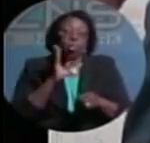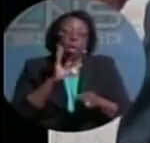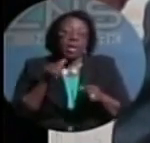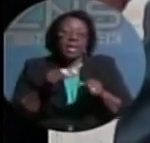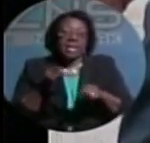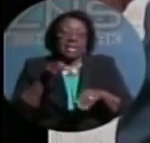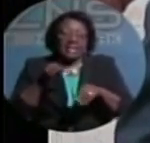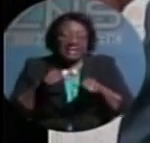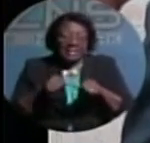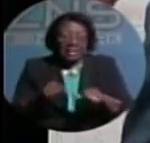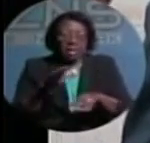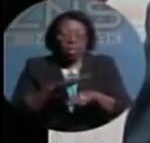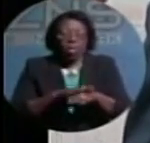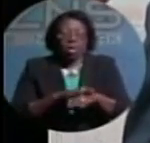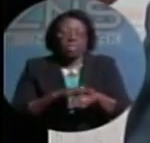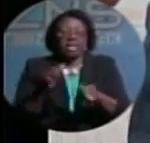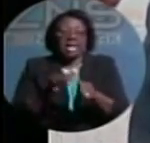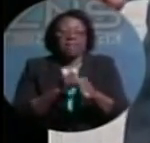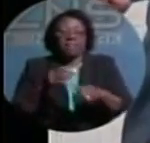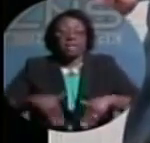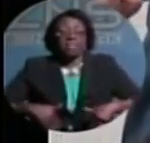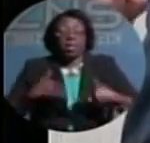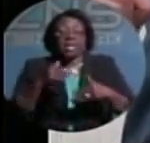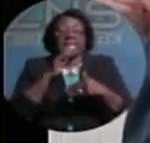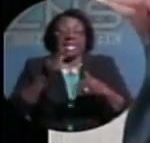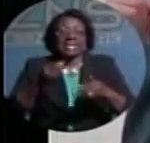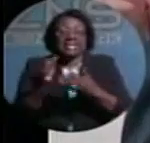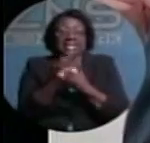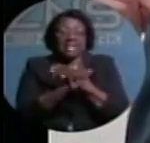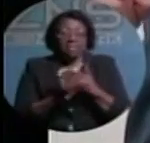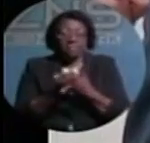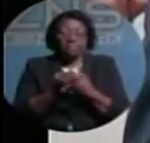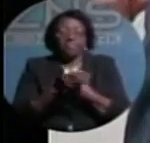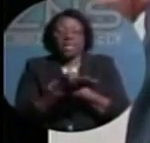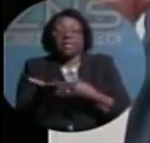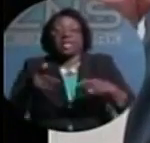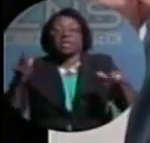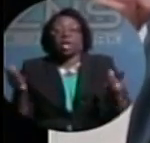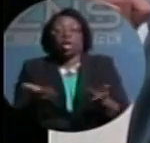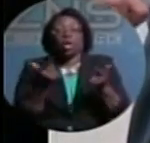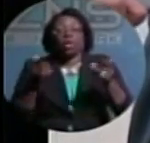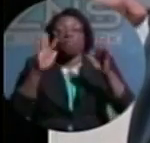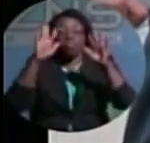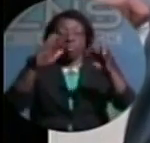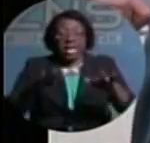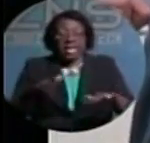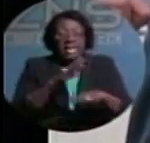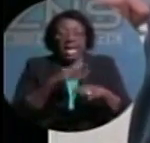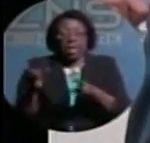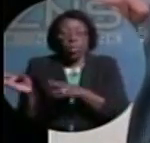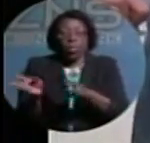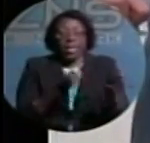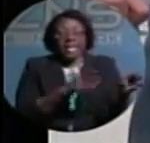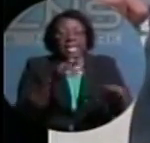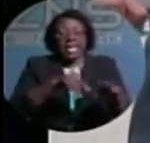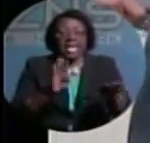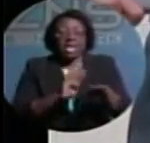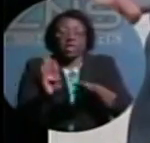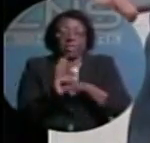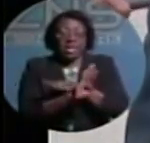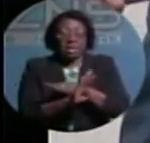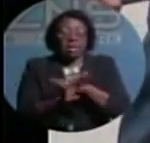there's no power. But essentially everybody is safe. There's a lot of rain and wind. Everyone is hunkering down